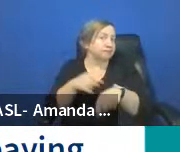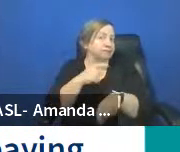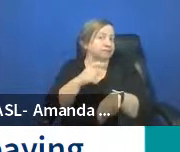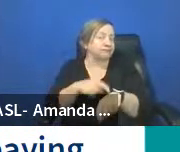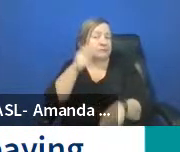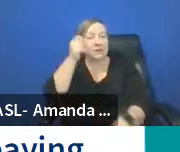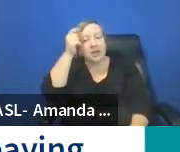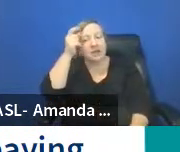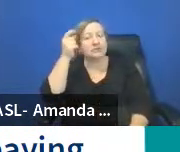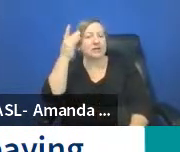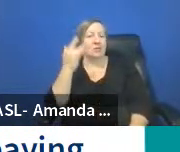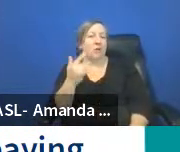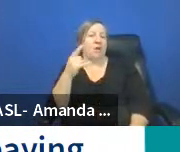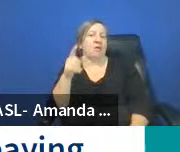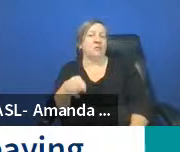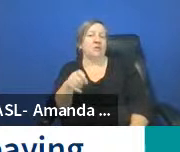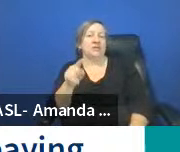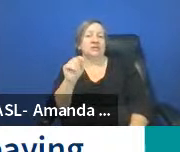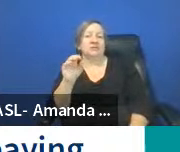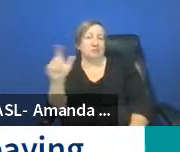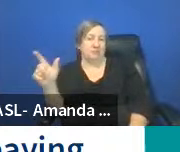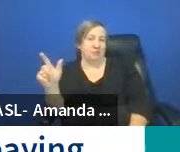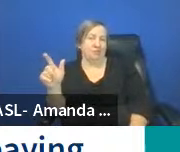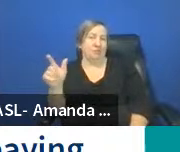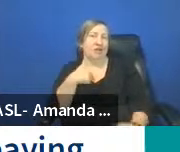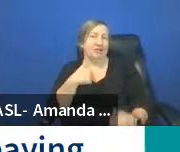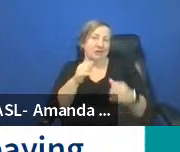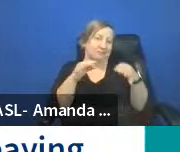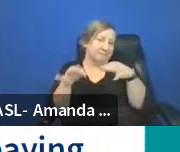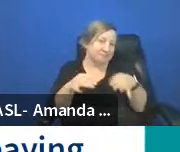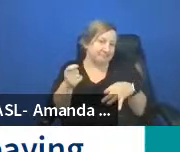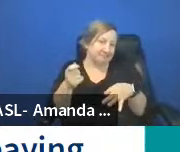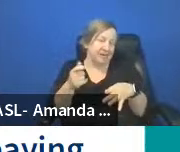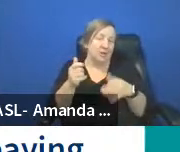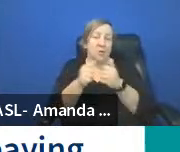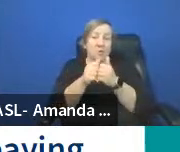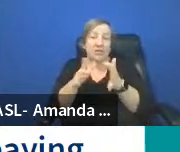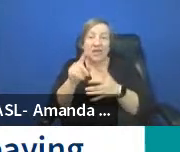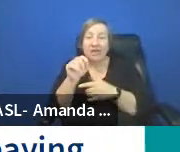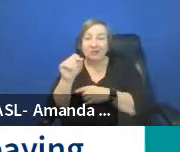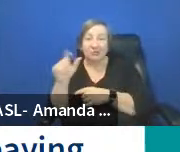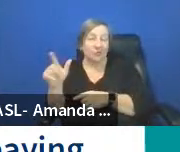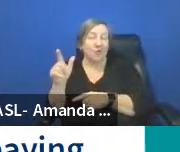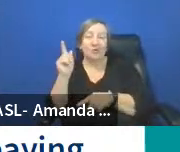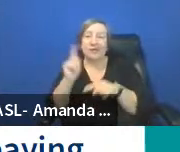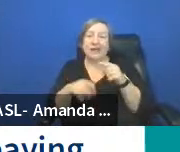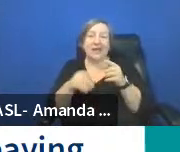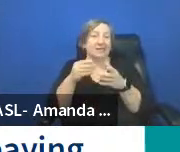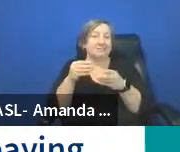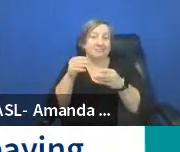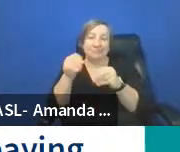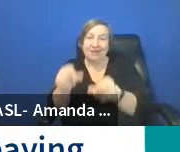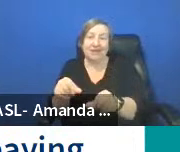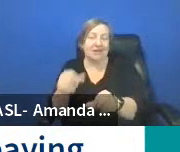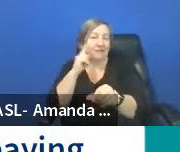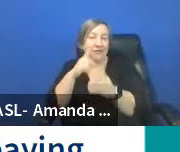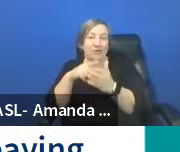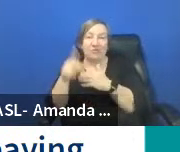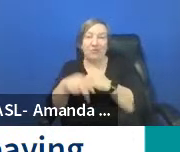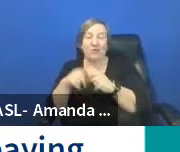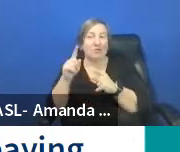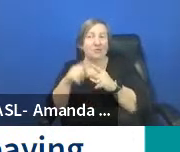need tolling, and I tried to already hit it a little bit. Without tolling, we could not fund the program. We could not fund the overall